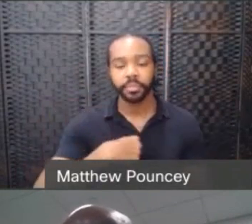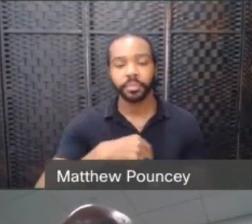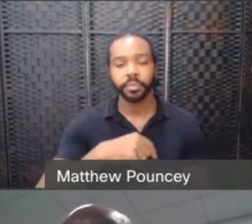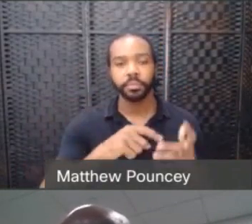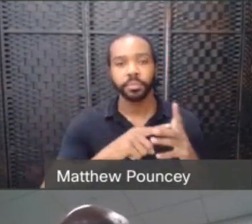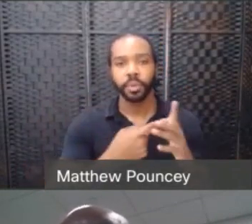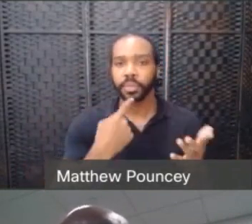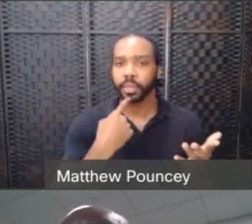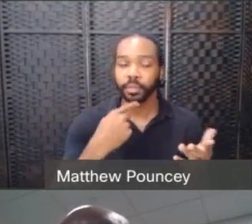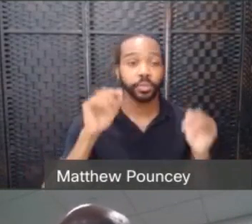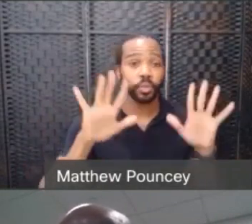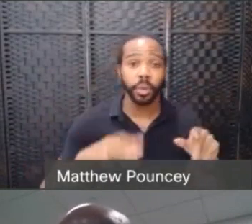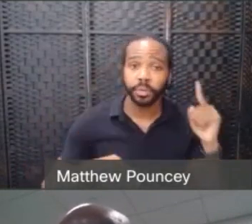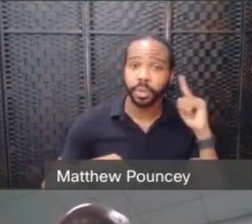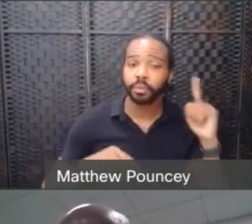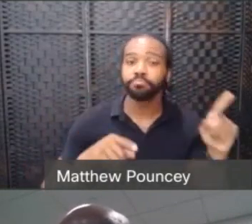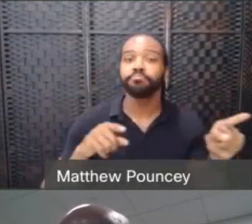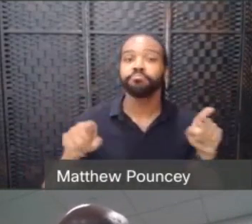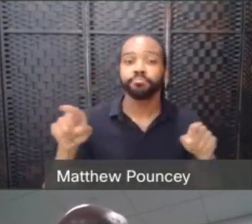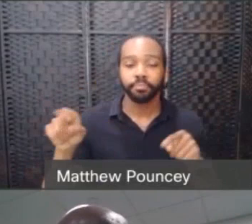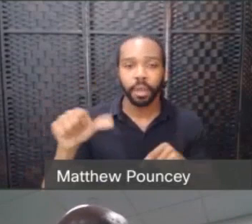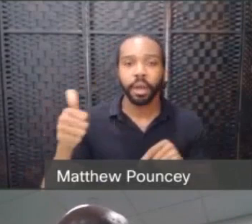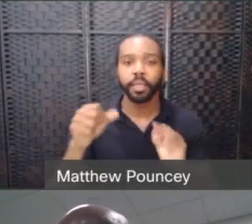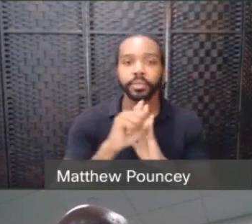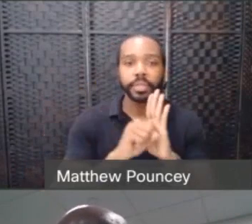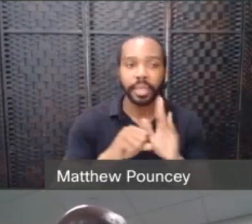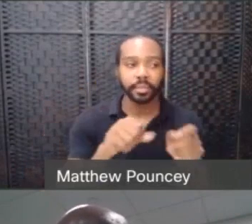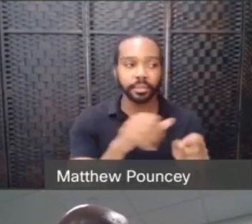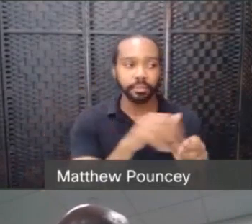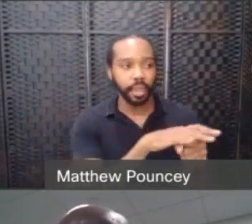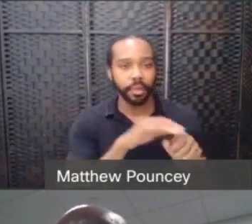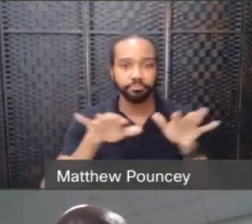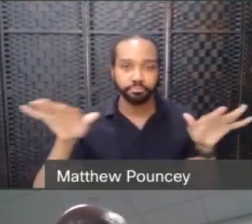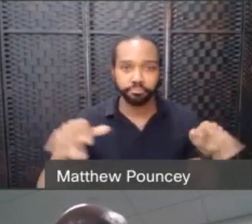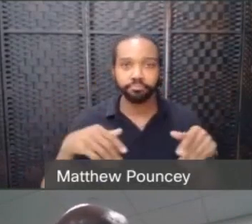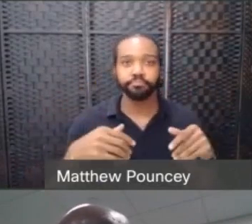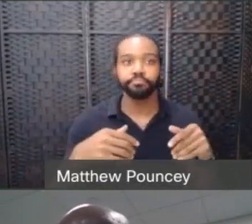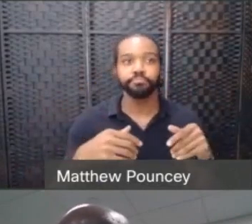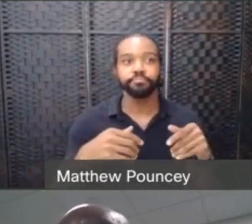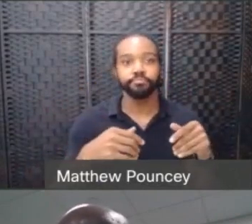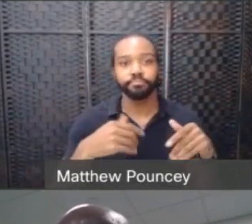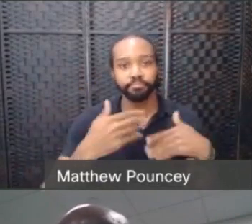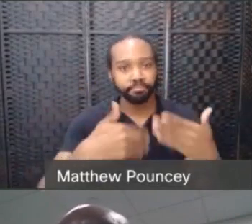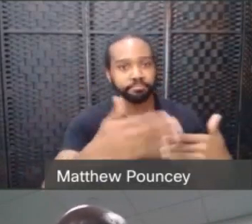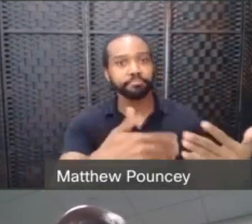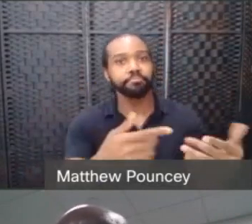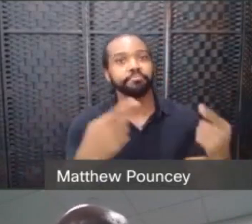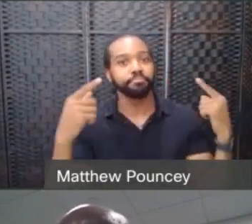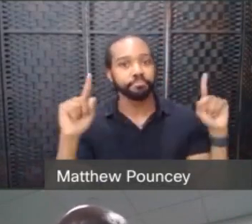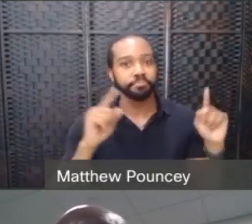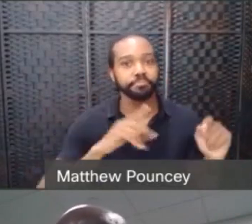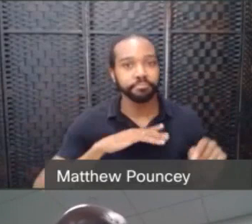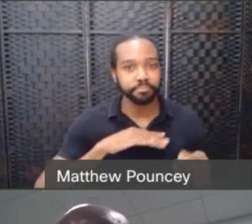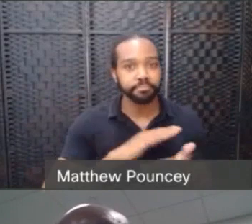hear that other states and areas are progressing to that point. We are continuing to